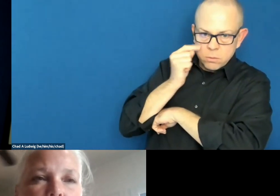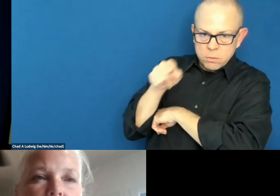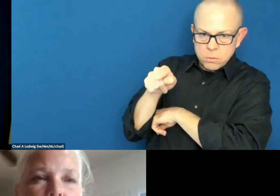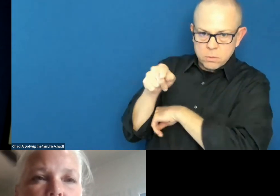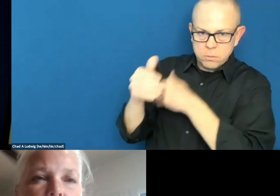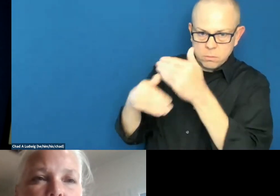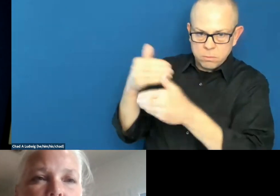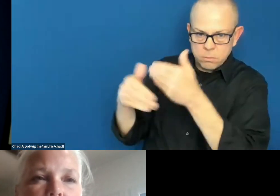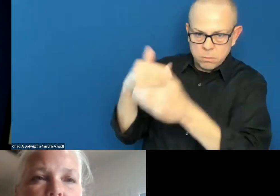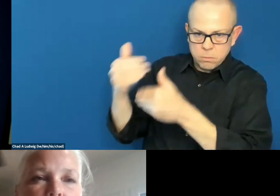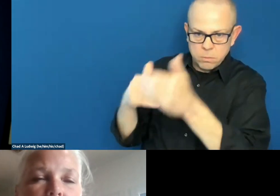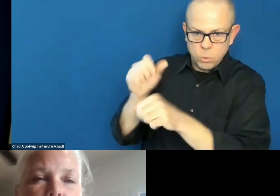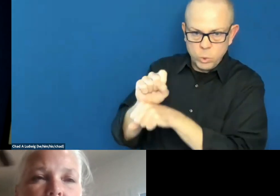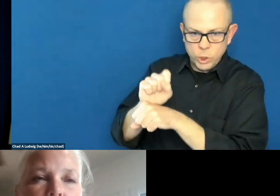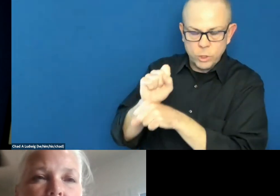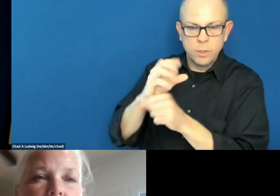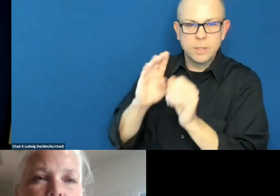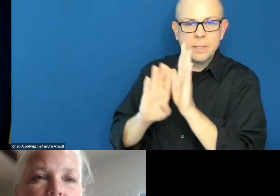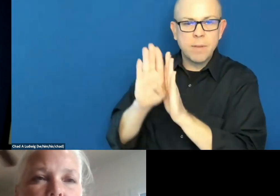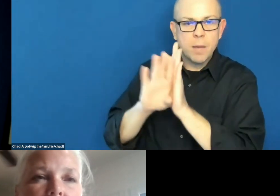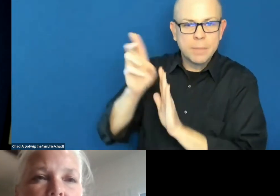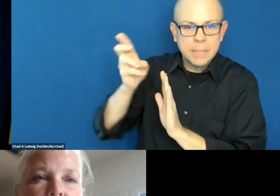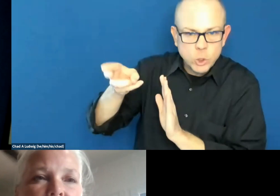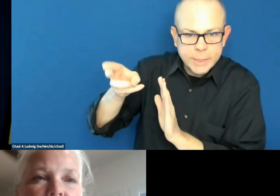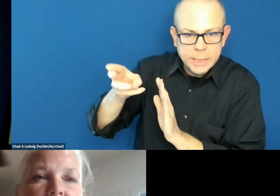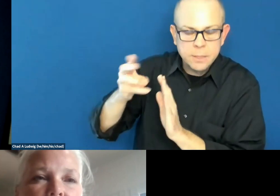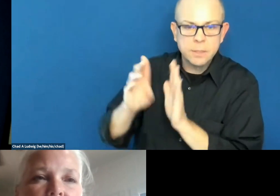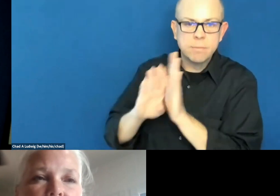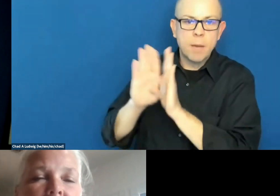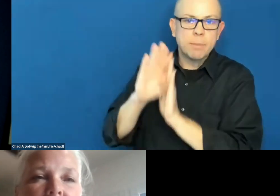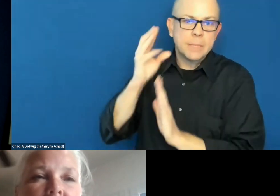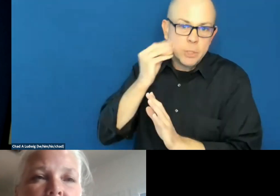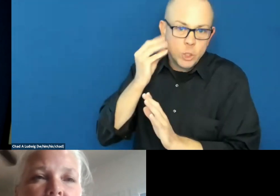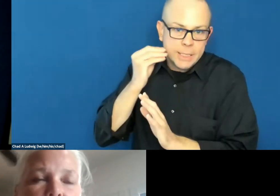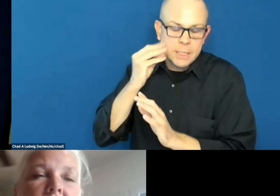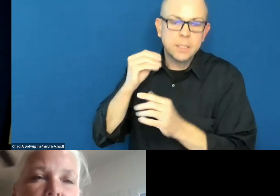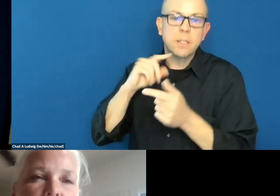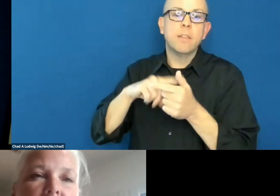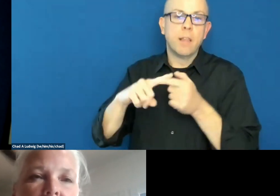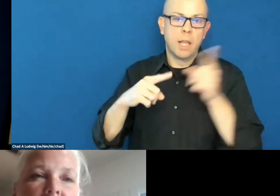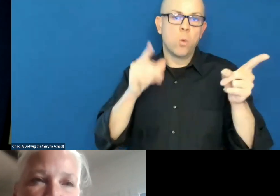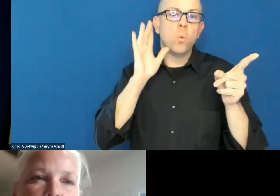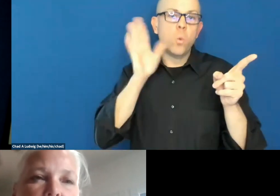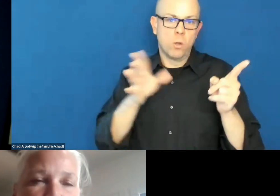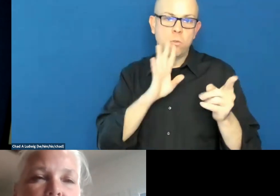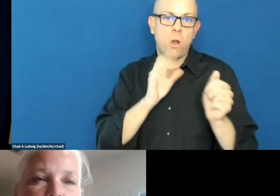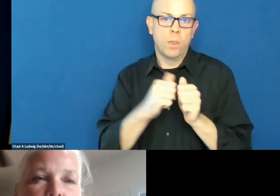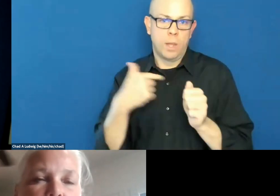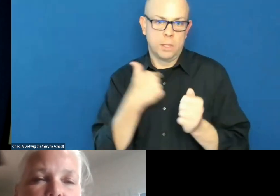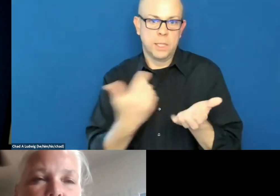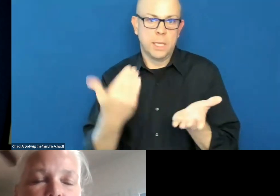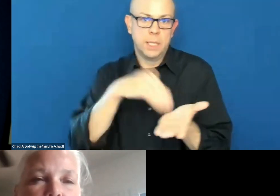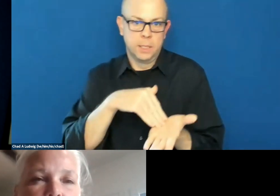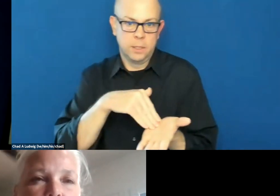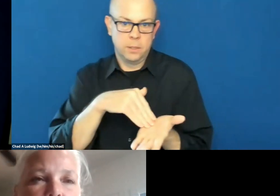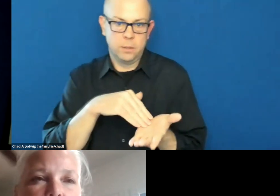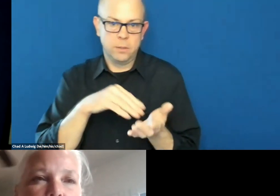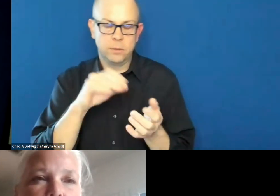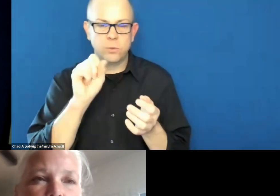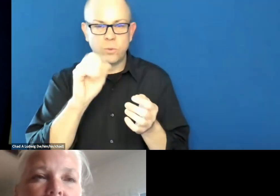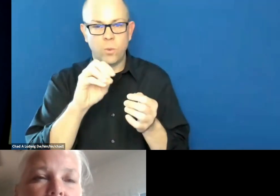new. And so they're kind of waiting to see how we do and develop a history and some experience. And